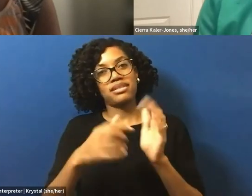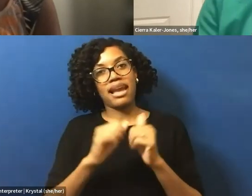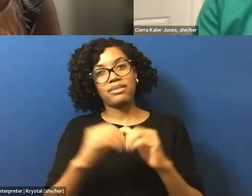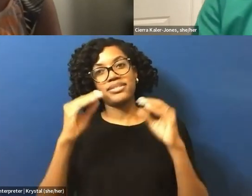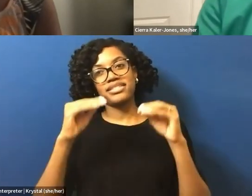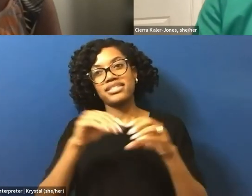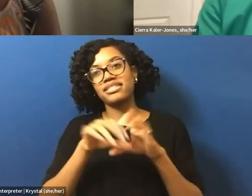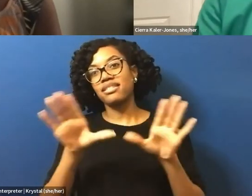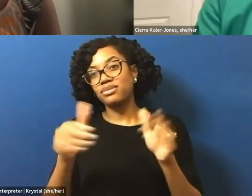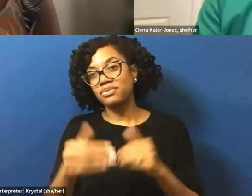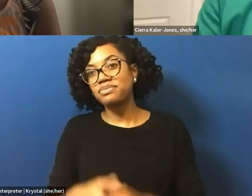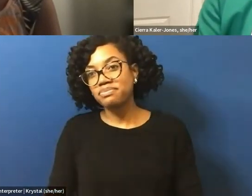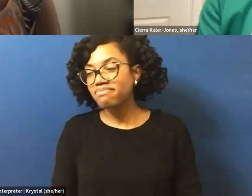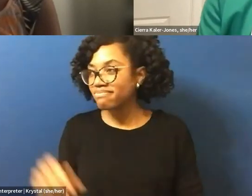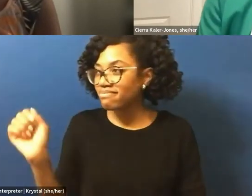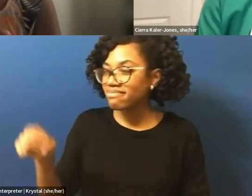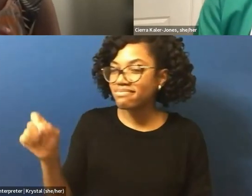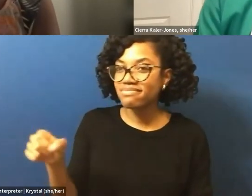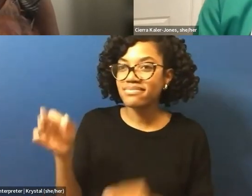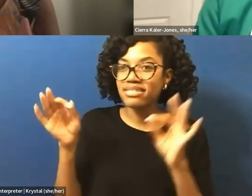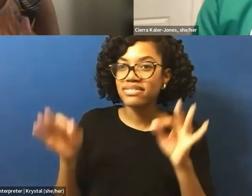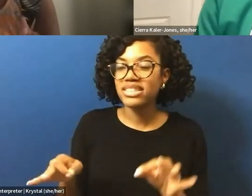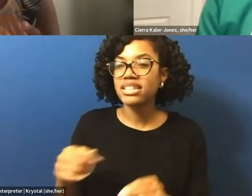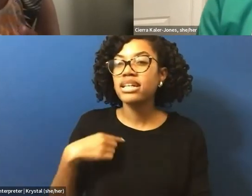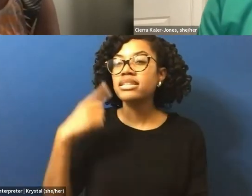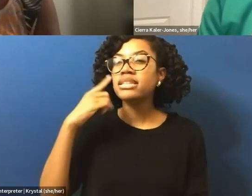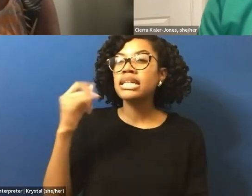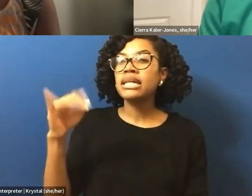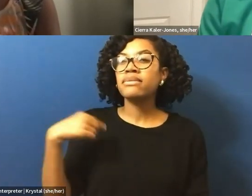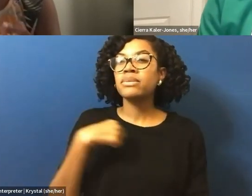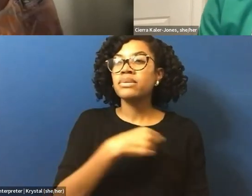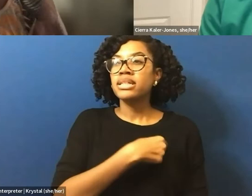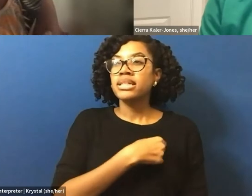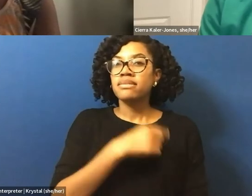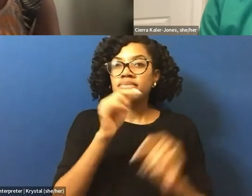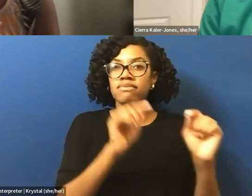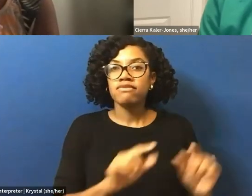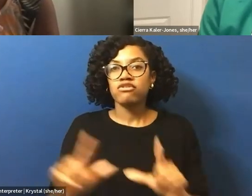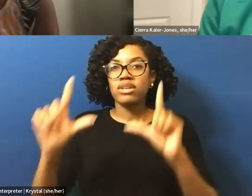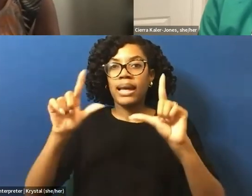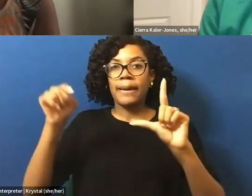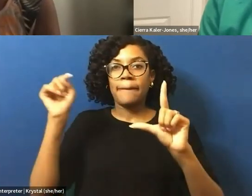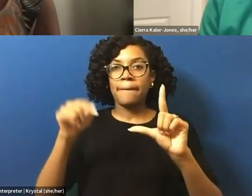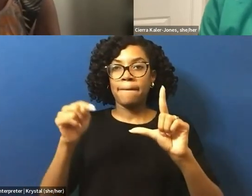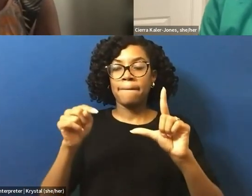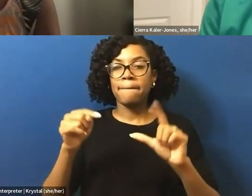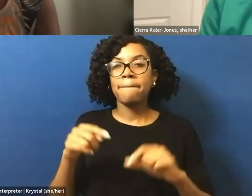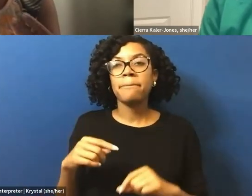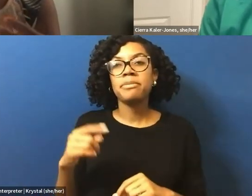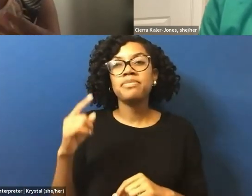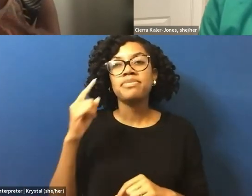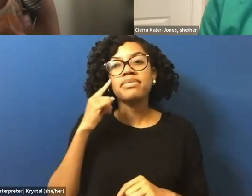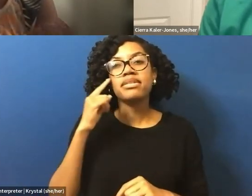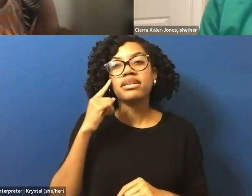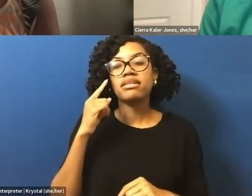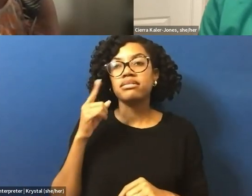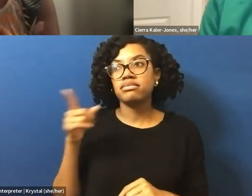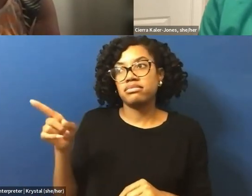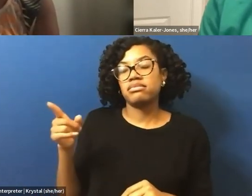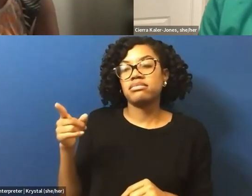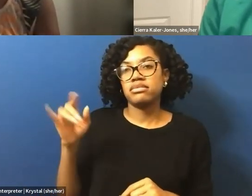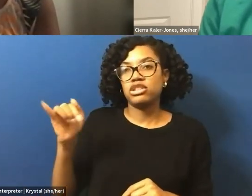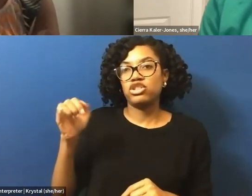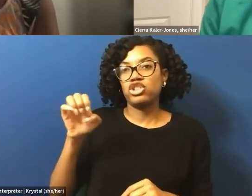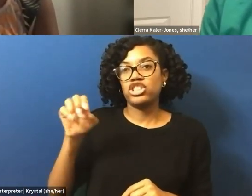mm-hmm, mm-hmm. And I think it if we frame it as, you know, again, I think this is something that in particular Jean does very well. If we kind of strip away